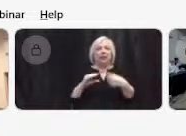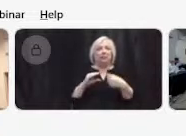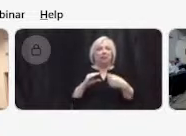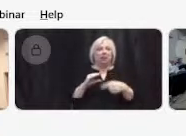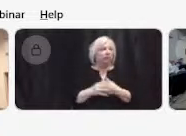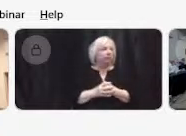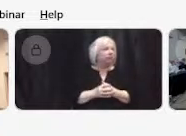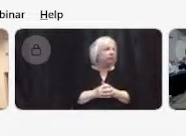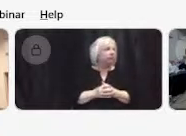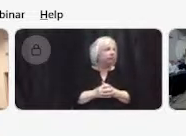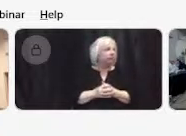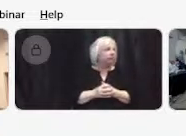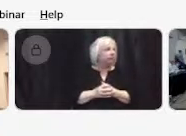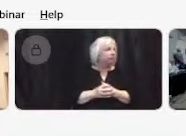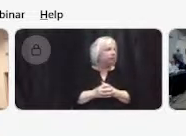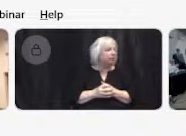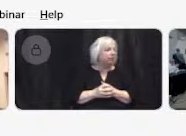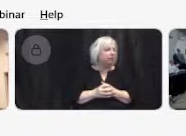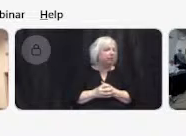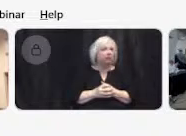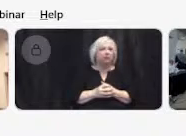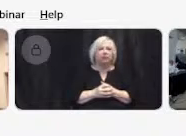board, at the door.